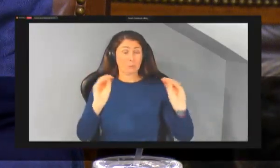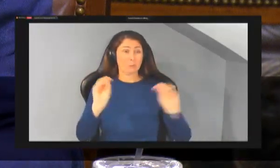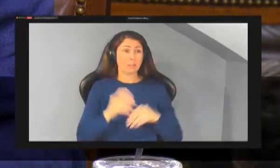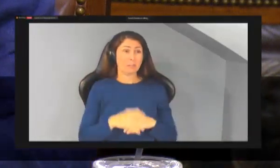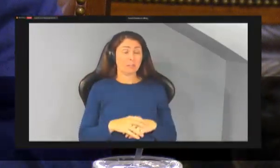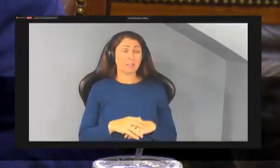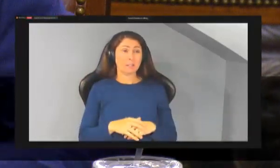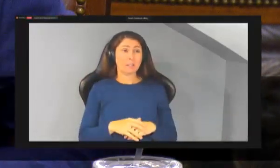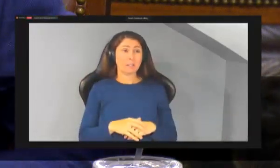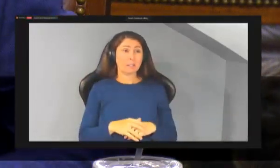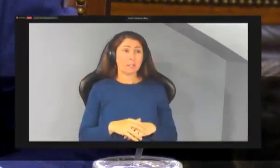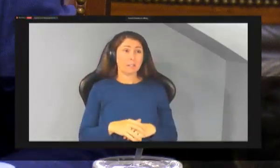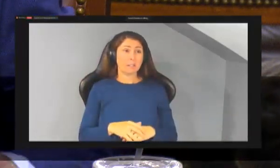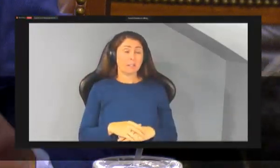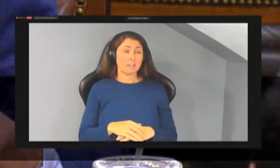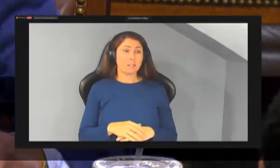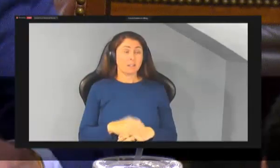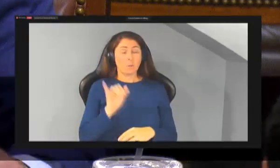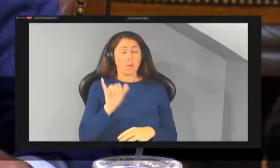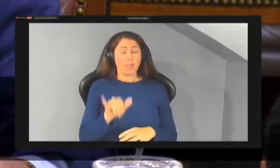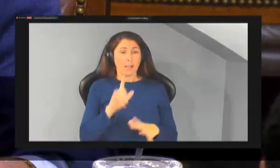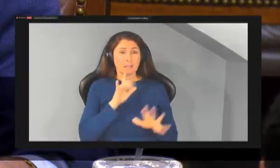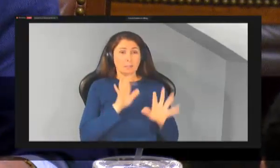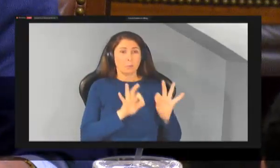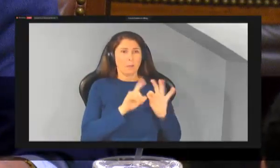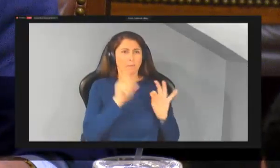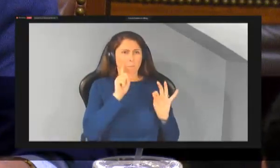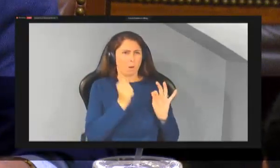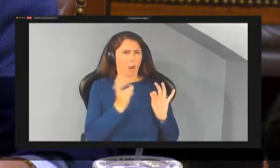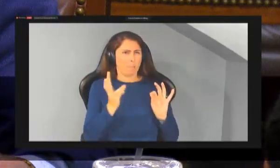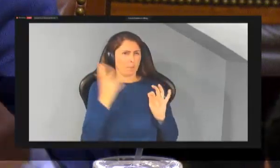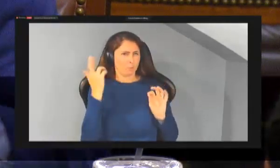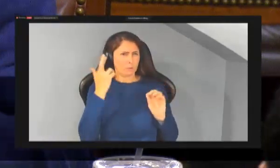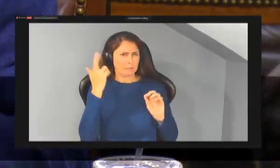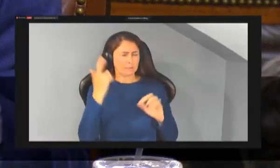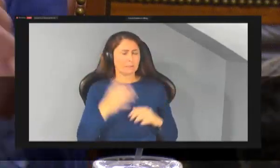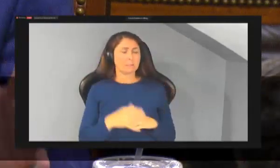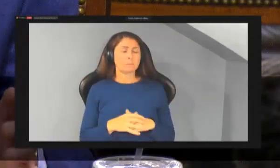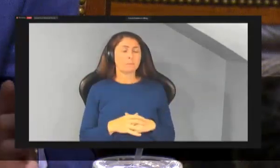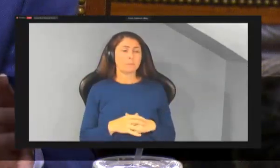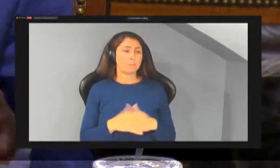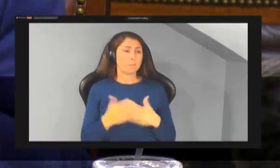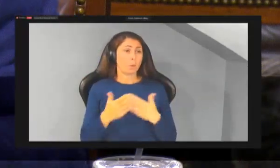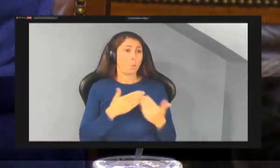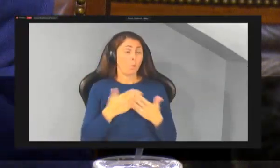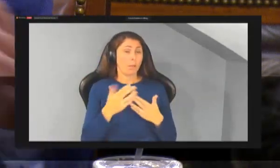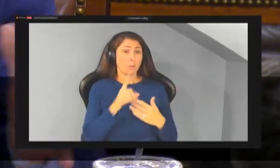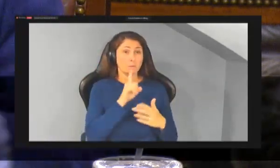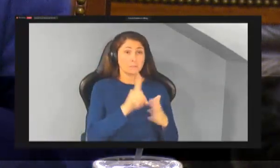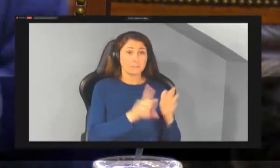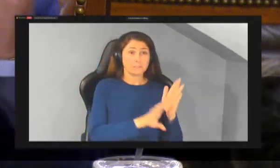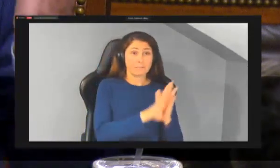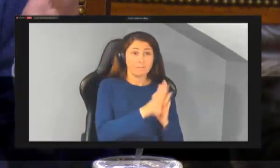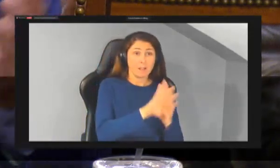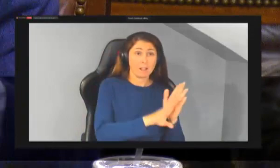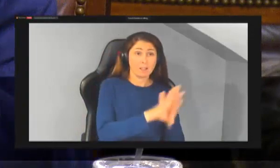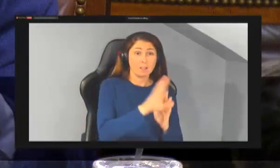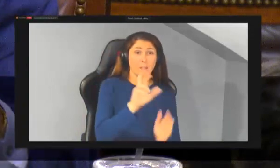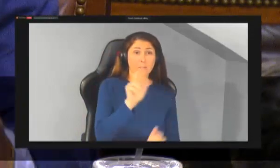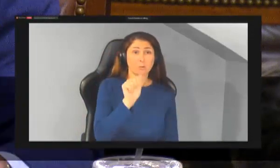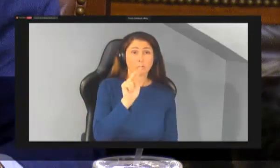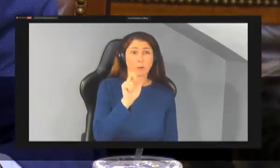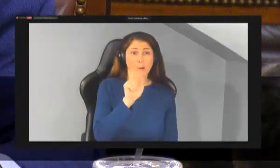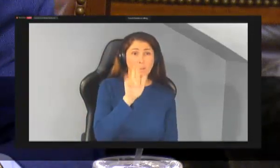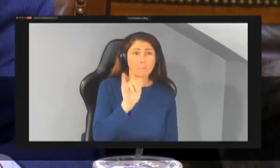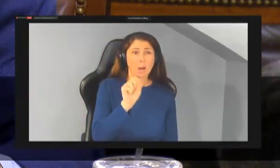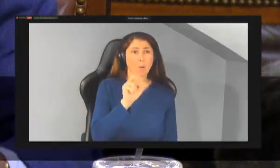So, and that's relevant for a couple reasons, because whether it's development up in Cranberry and all the